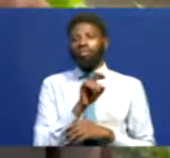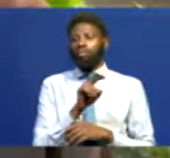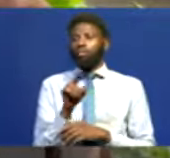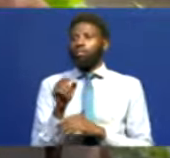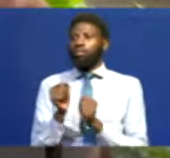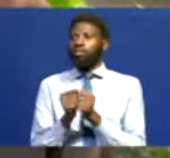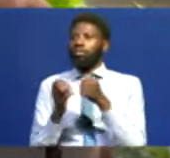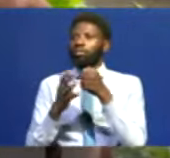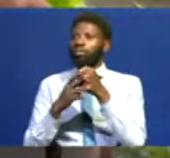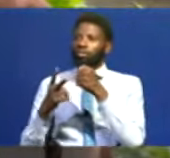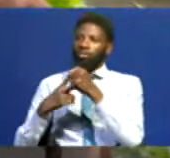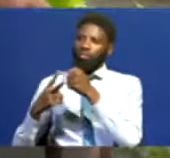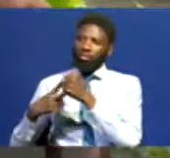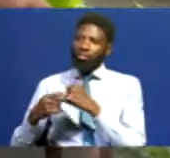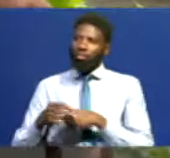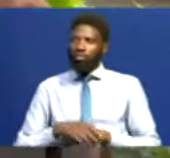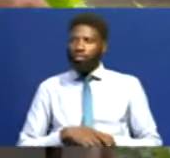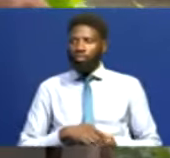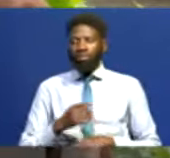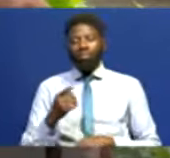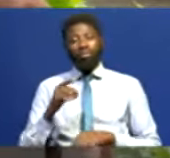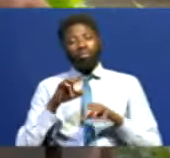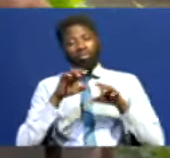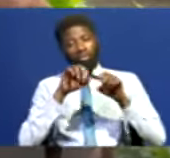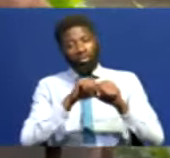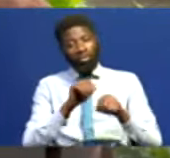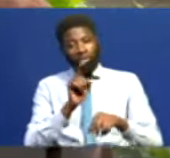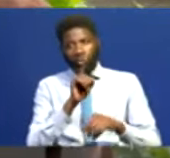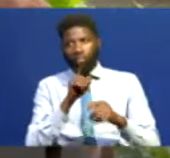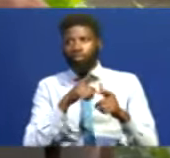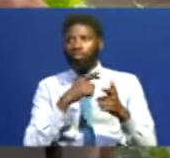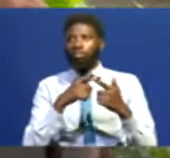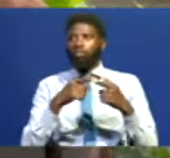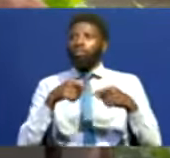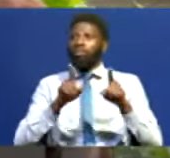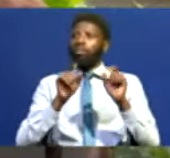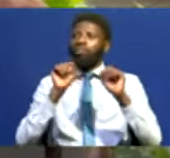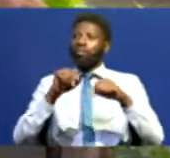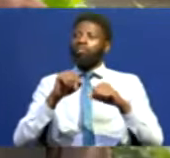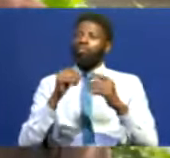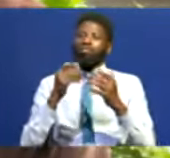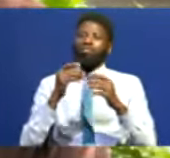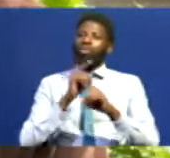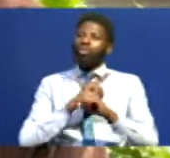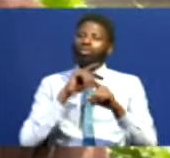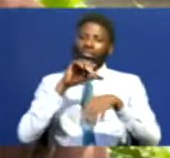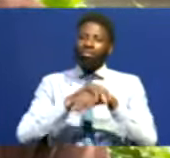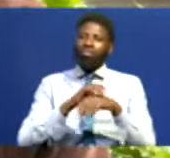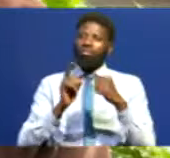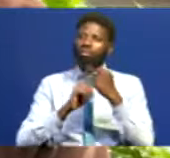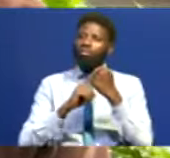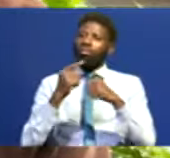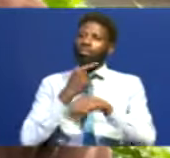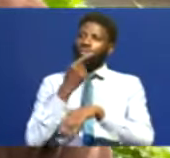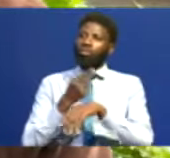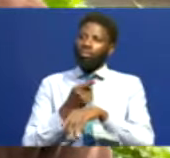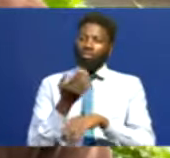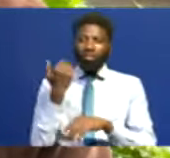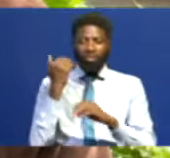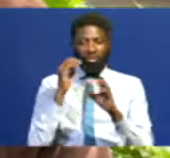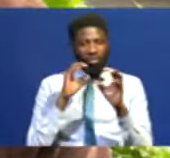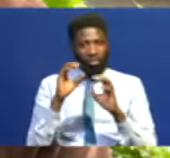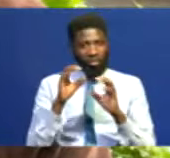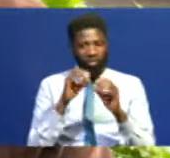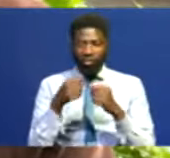Nairobi and it does the post. You may not even get it after 6 hours. So the communication itself was difficult in terms